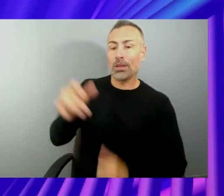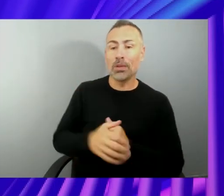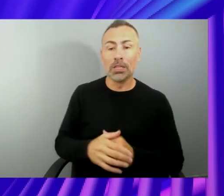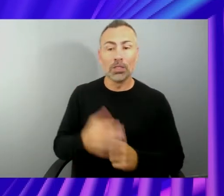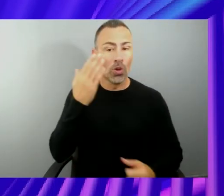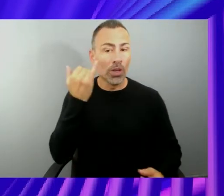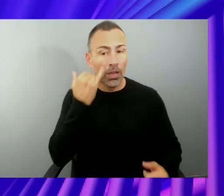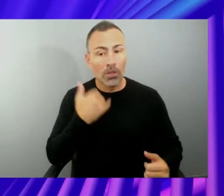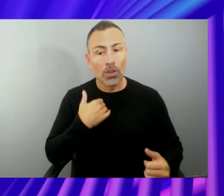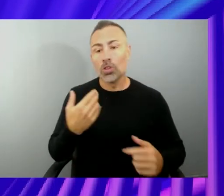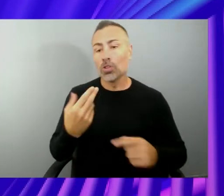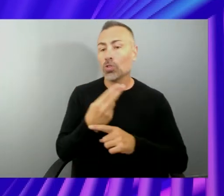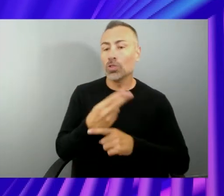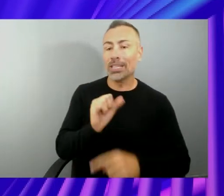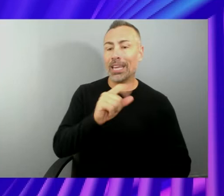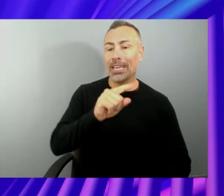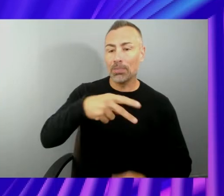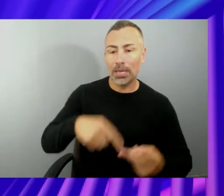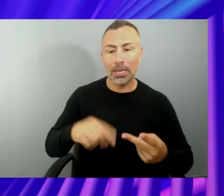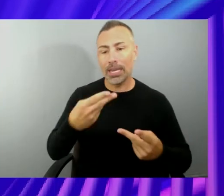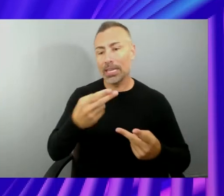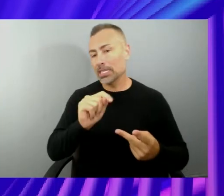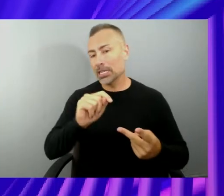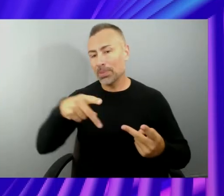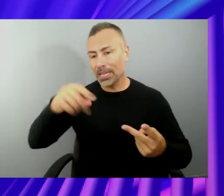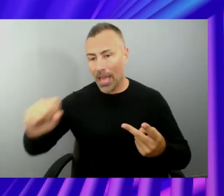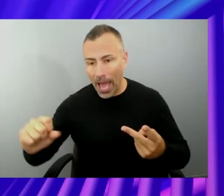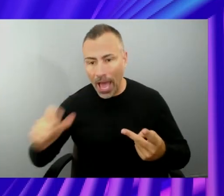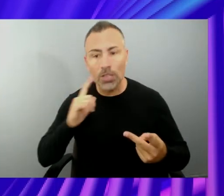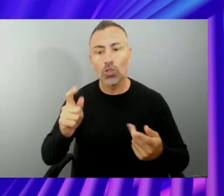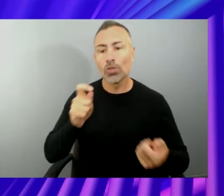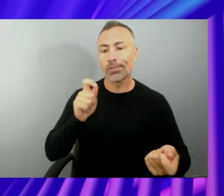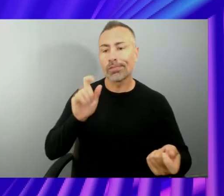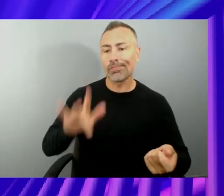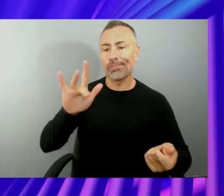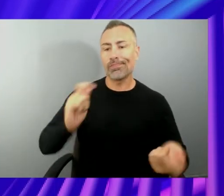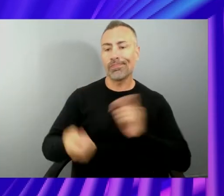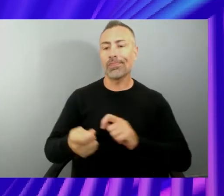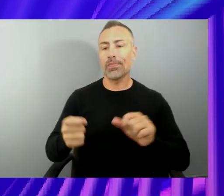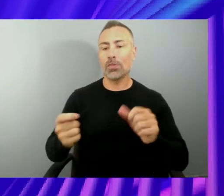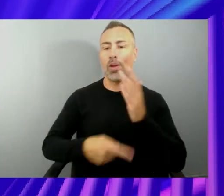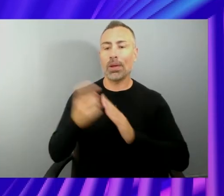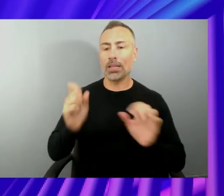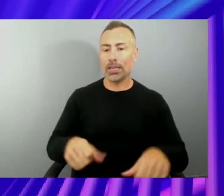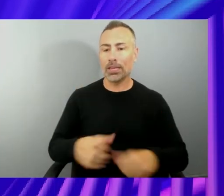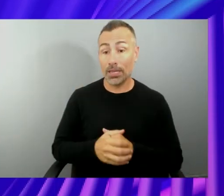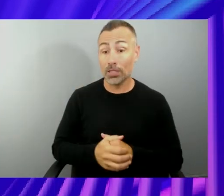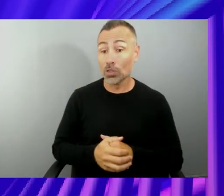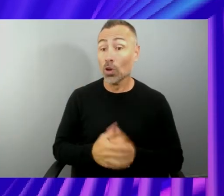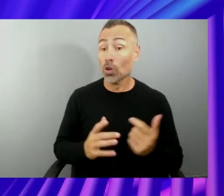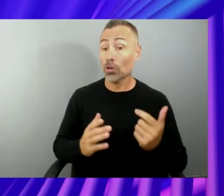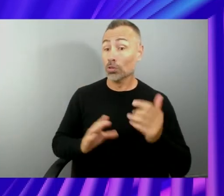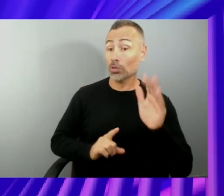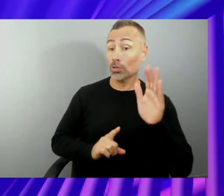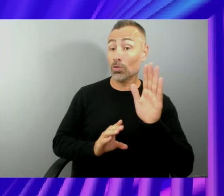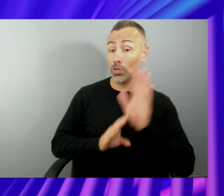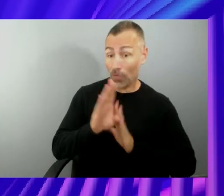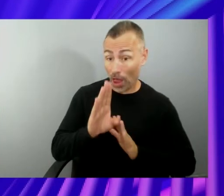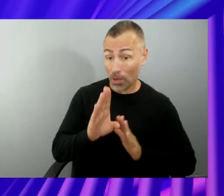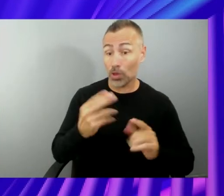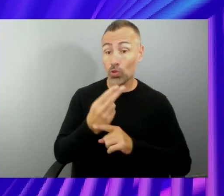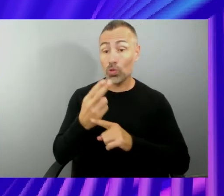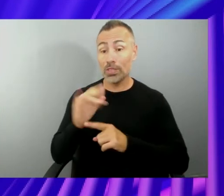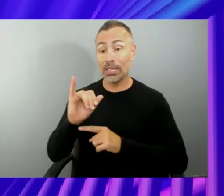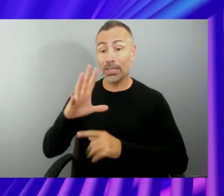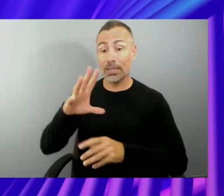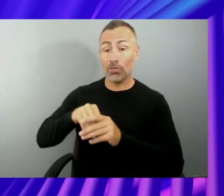whatever that might be, you click on that button, it'll automatically change that for you. So while you're developing it, using infrastructure code, it'll give you that remediation advice immediately.